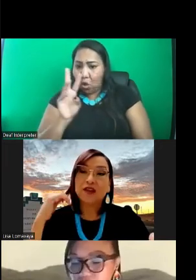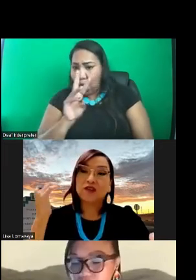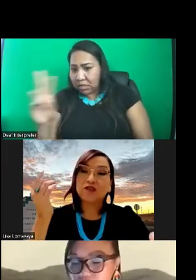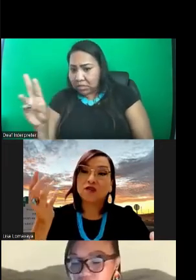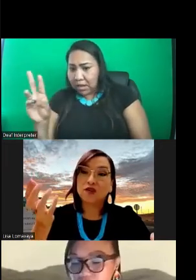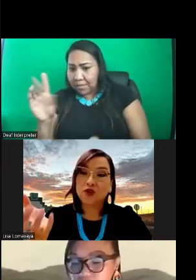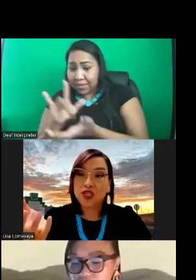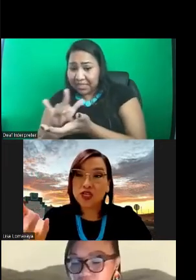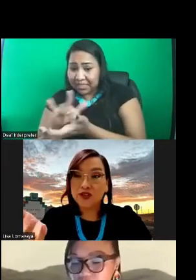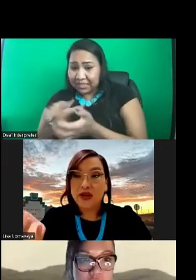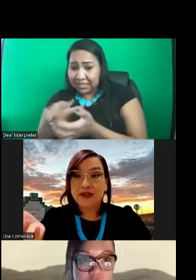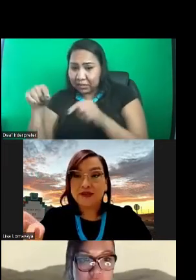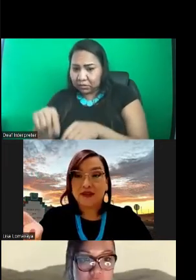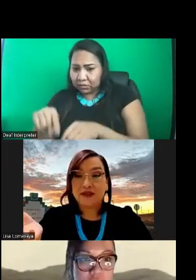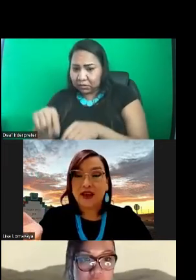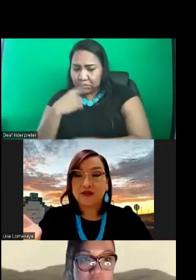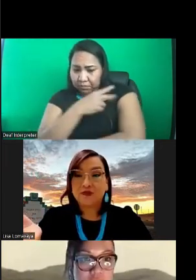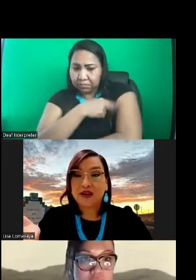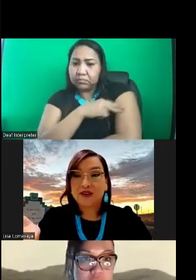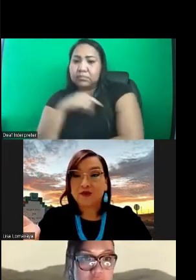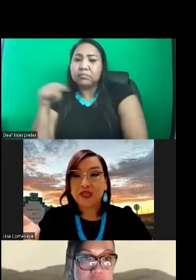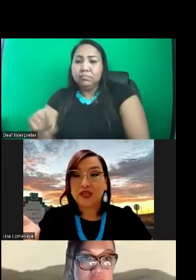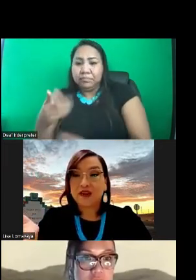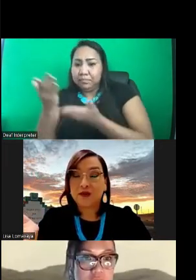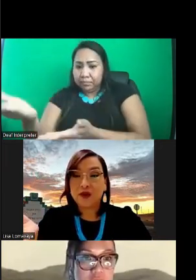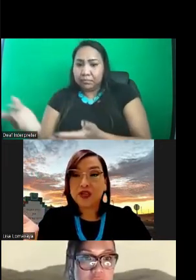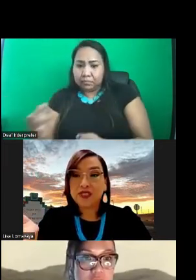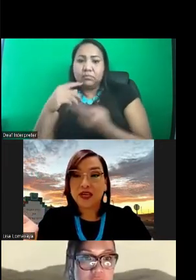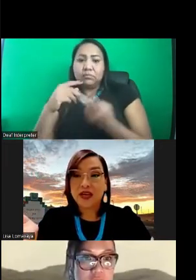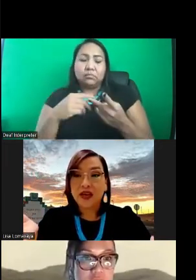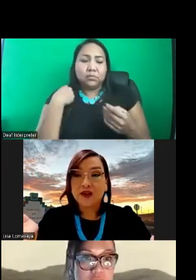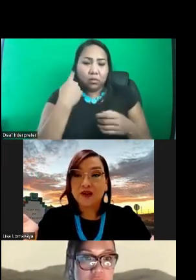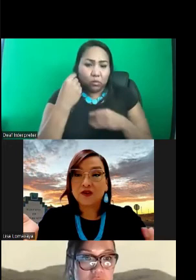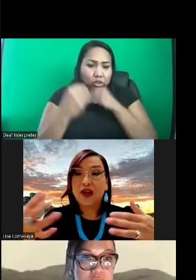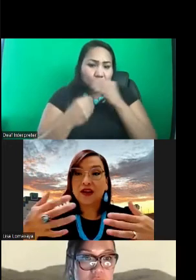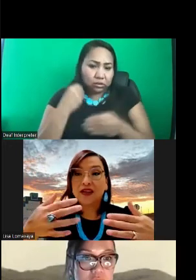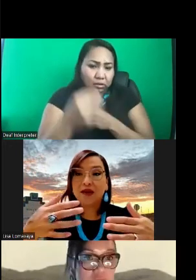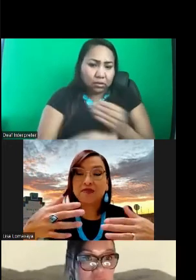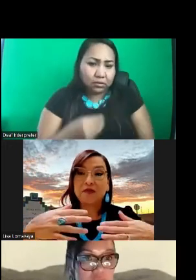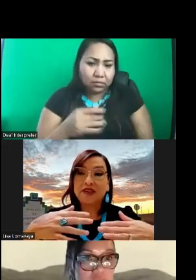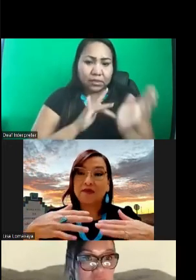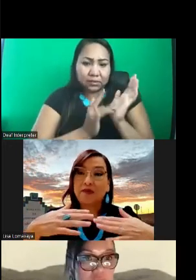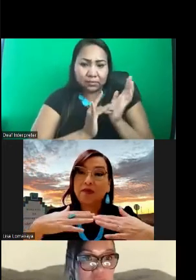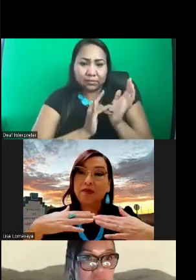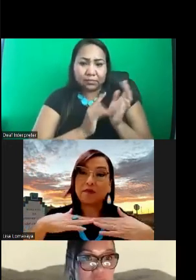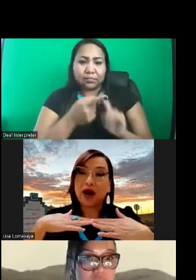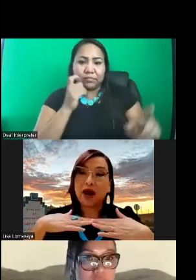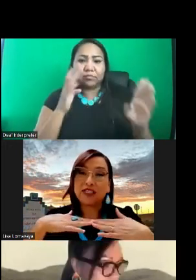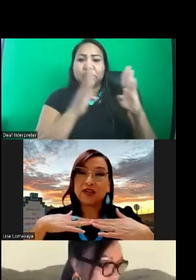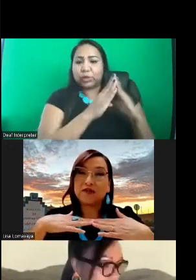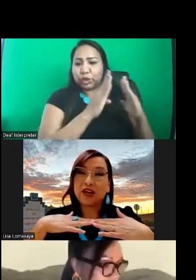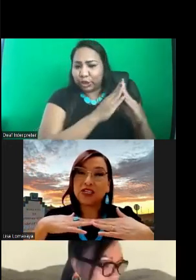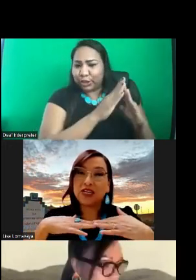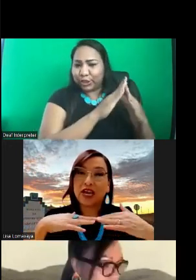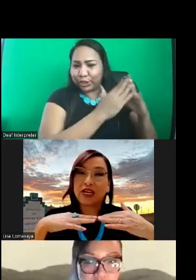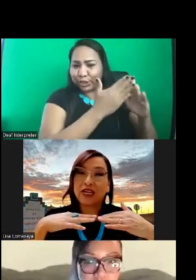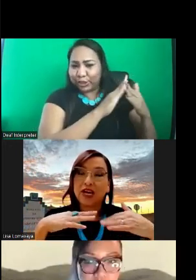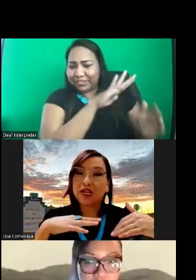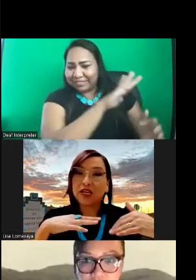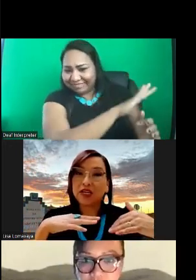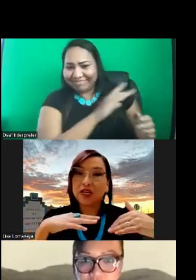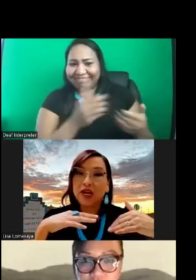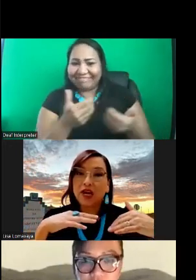hospital. There's also traditional medicine that is practiced within the community. So a lot of times I would say probably like my generation